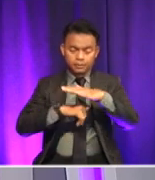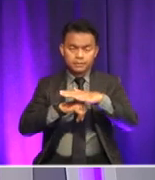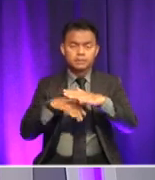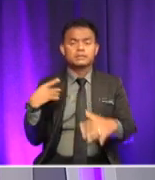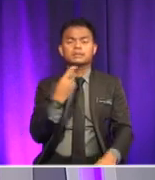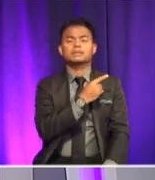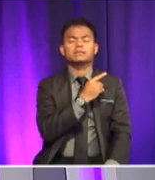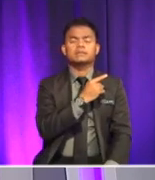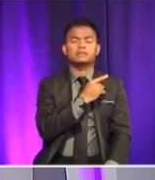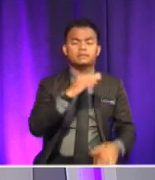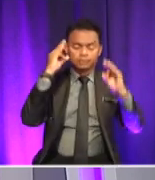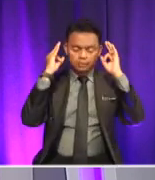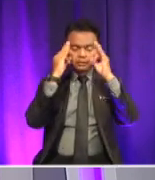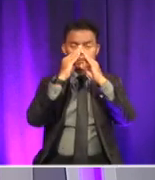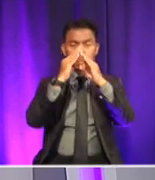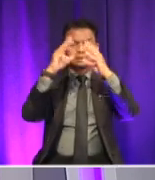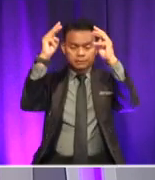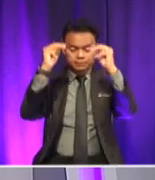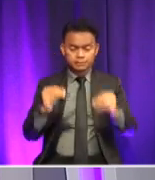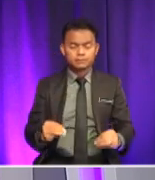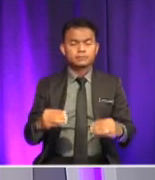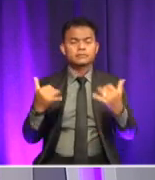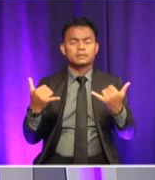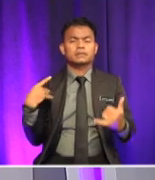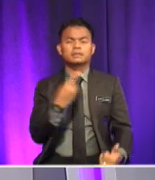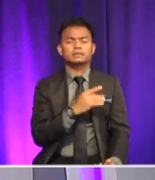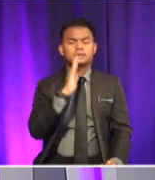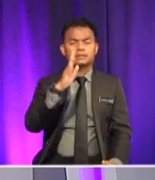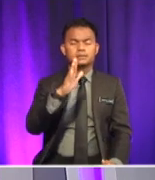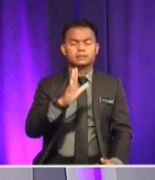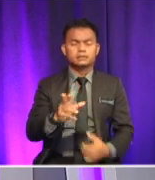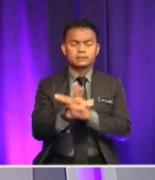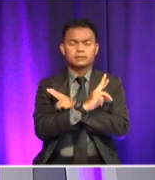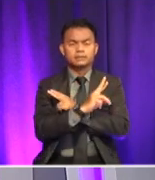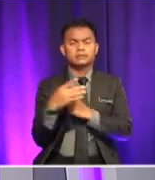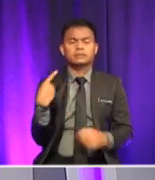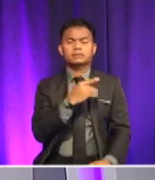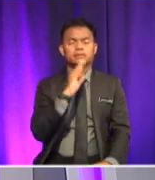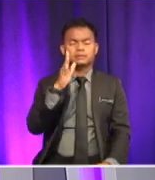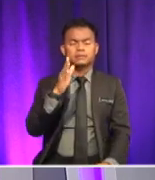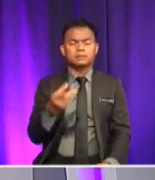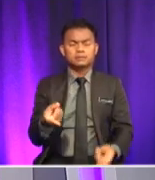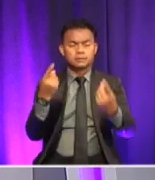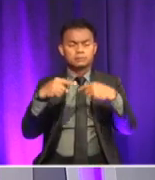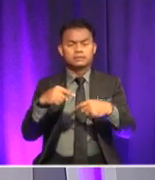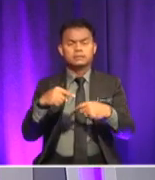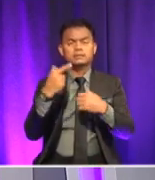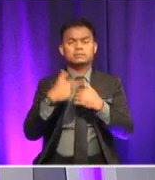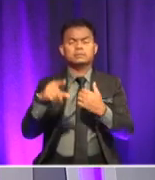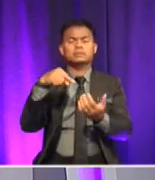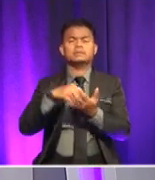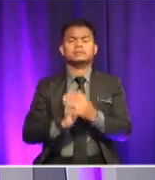themes and characters. But first, we're going to take a very short break. So don't go anywhere. We'll be right back here on Sukses SPM 2022.